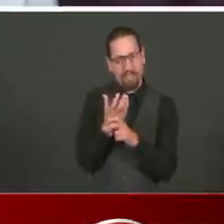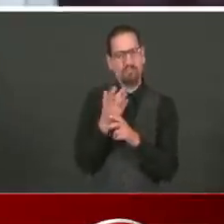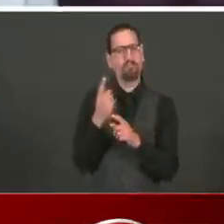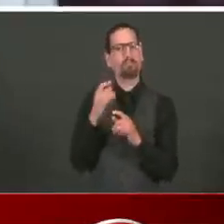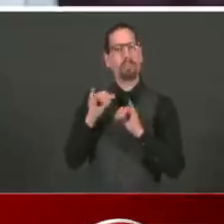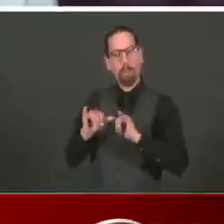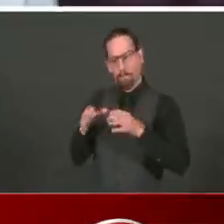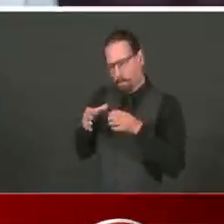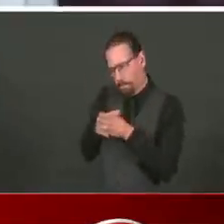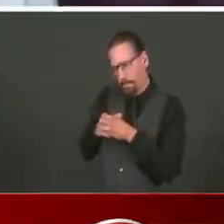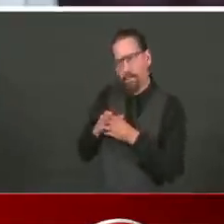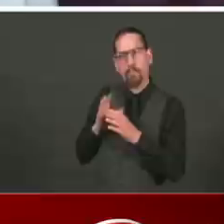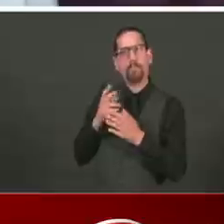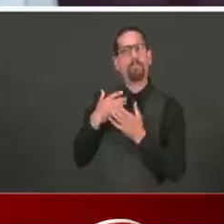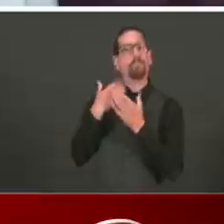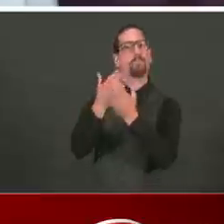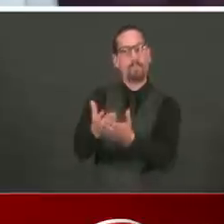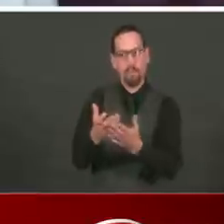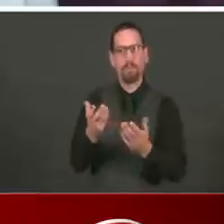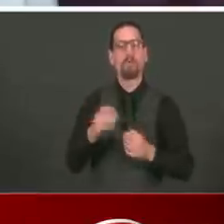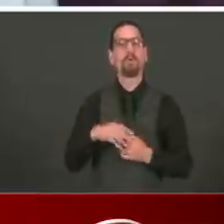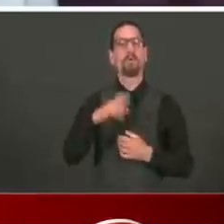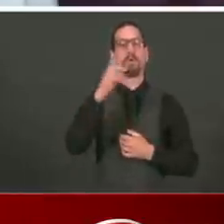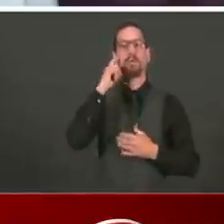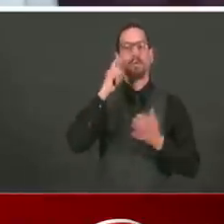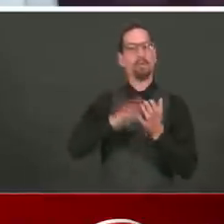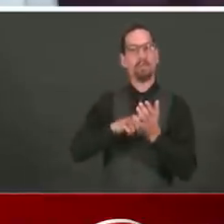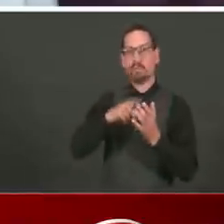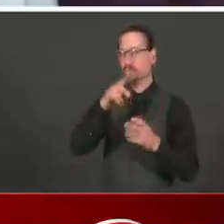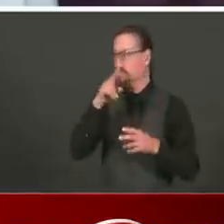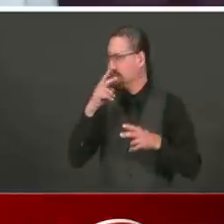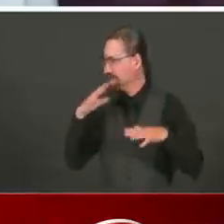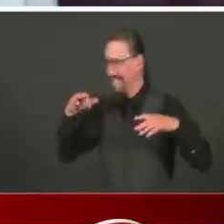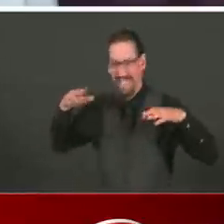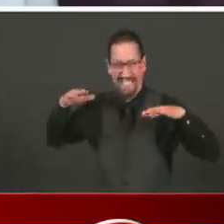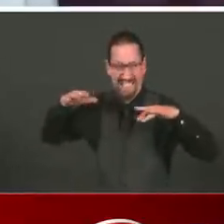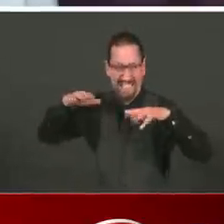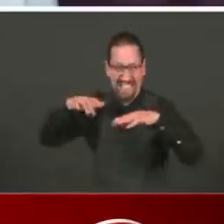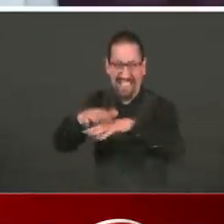and it's massively crowded, I'd ask you to think about leaving and coming back later.